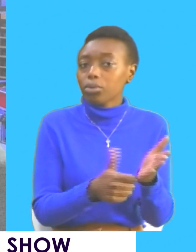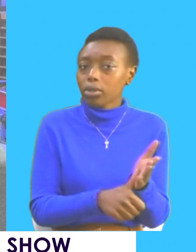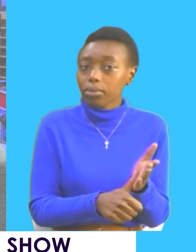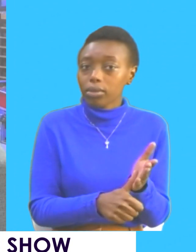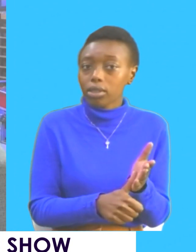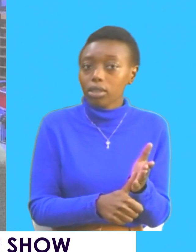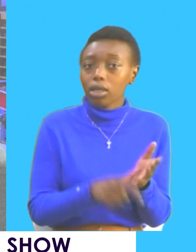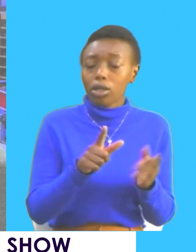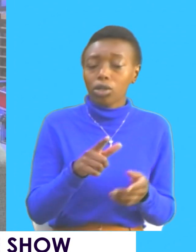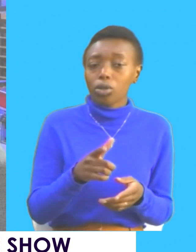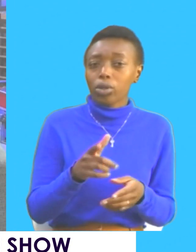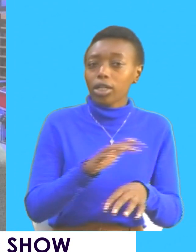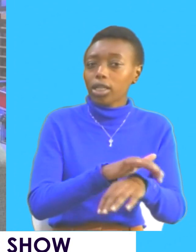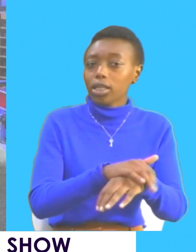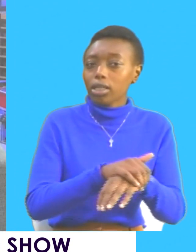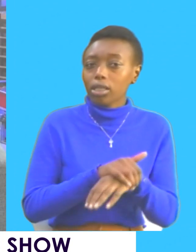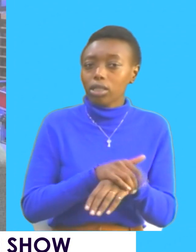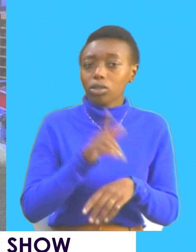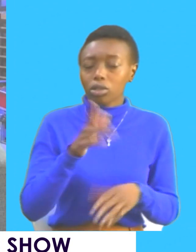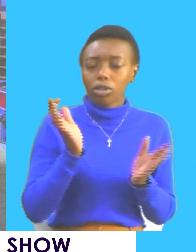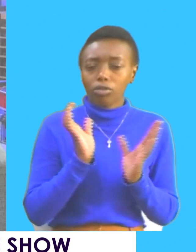find yourself angry,